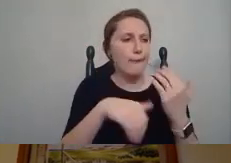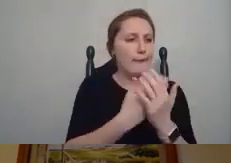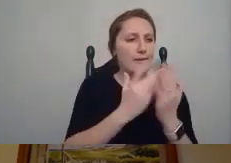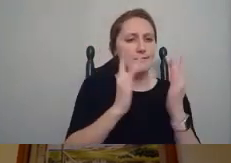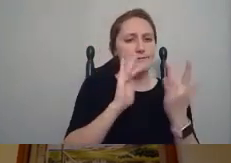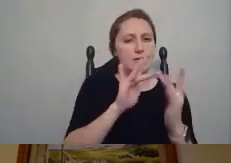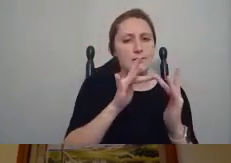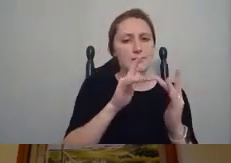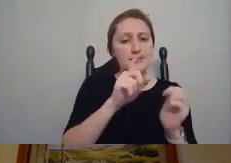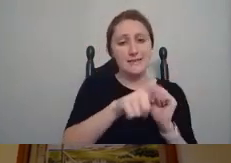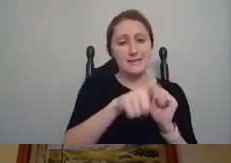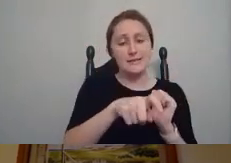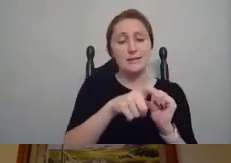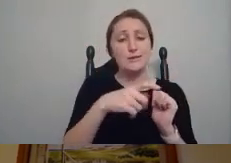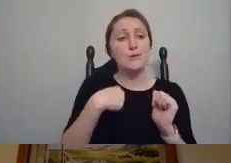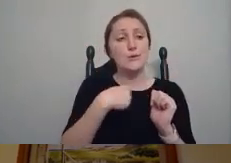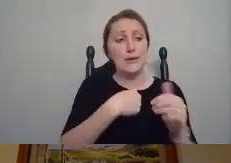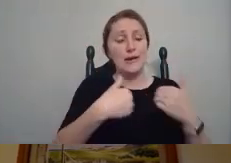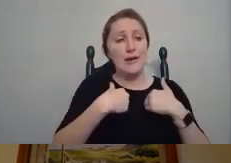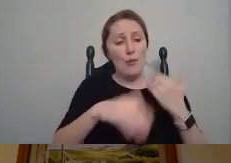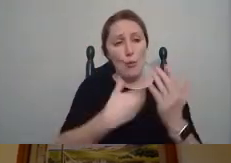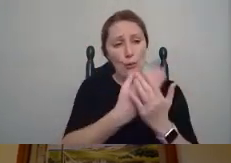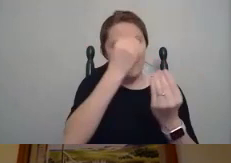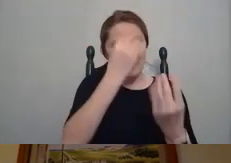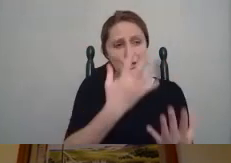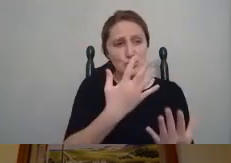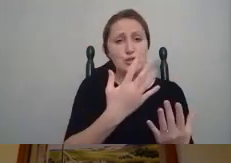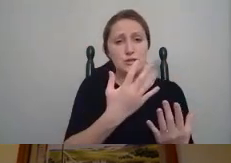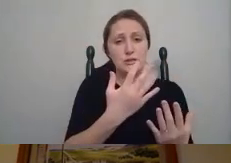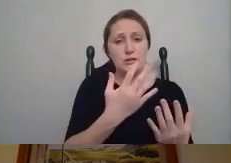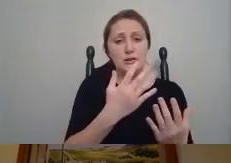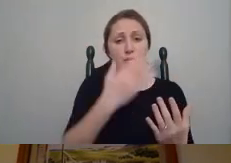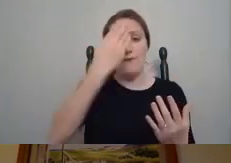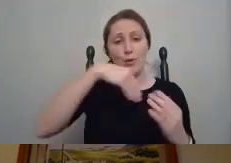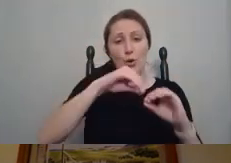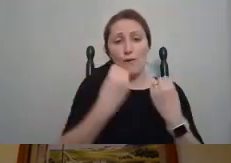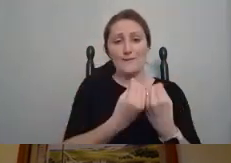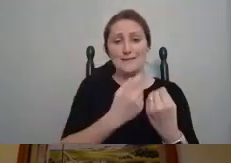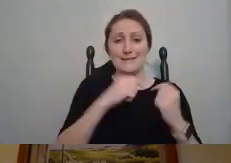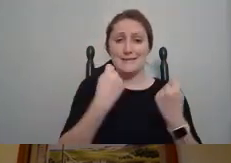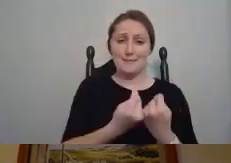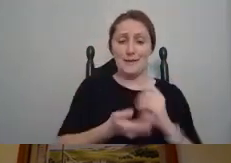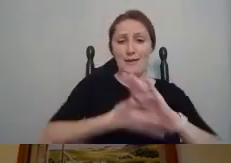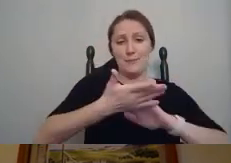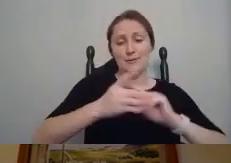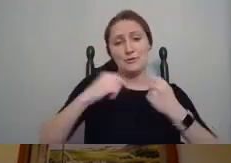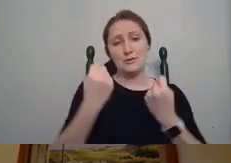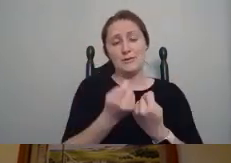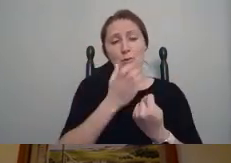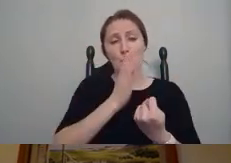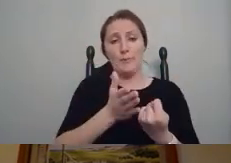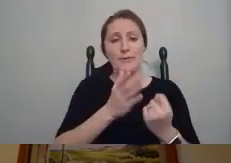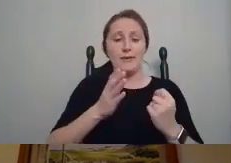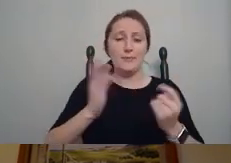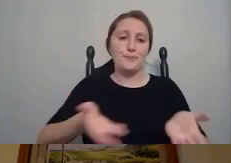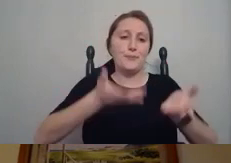needs. Once we have all of that information, the front office team, the operations team will be rolling out a plan for you